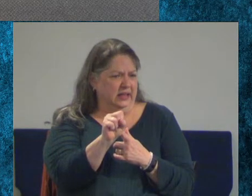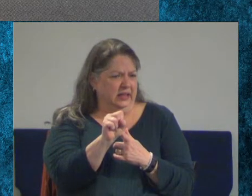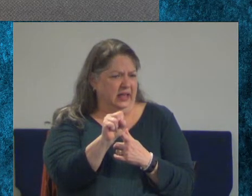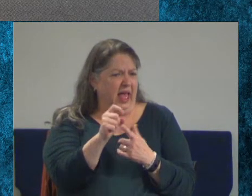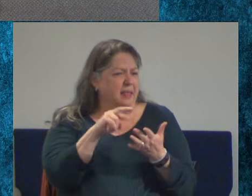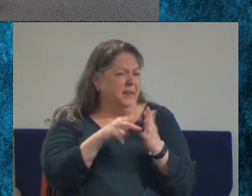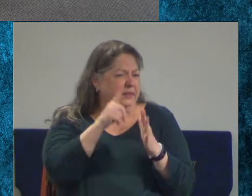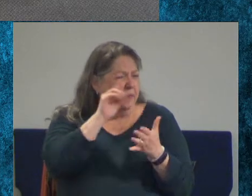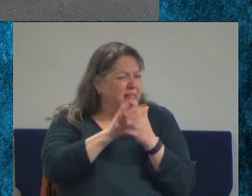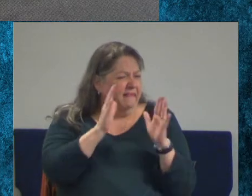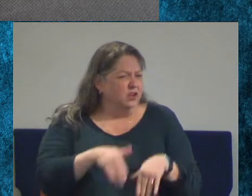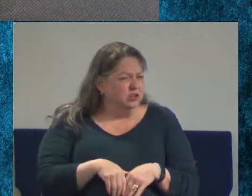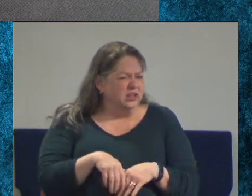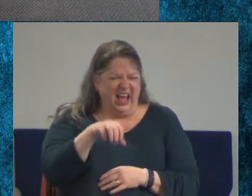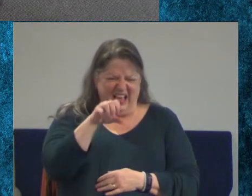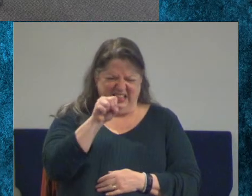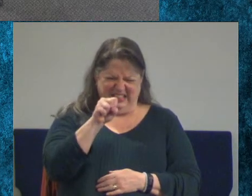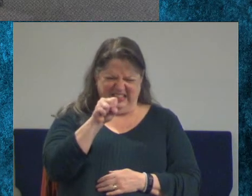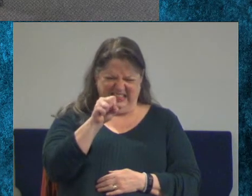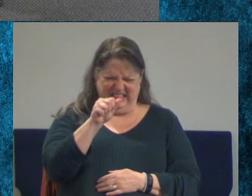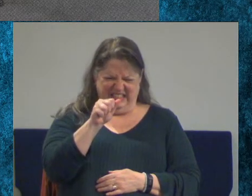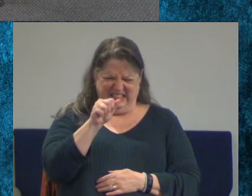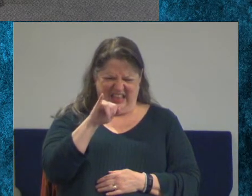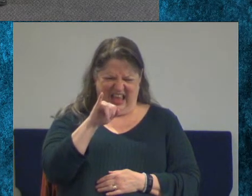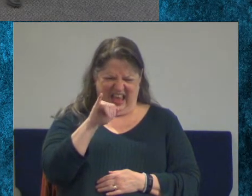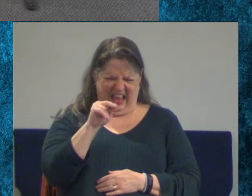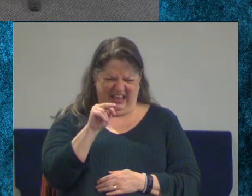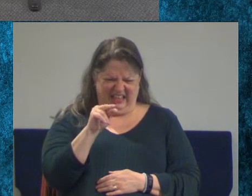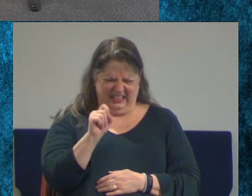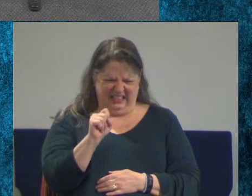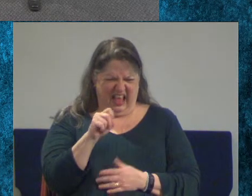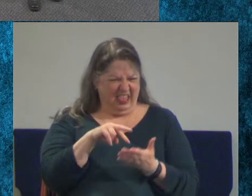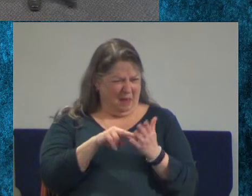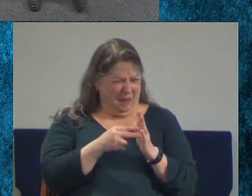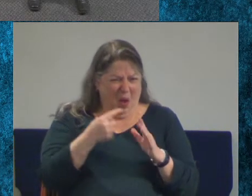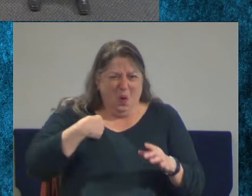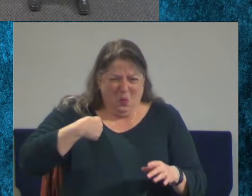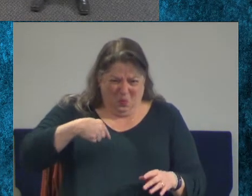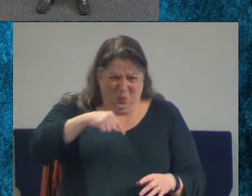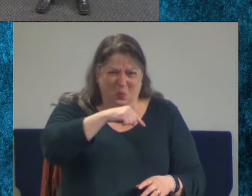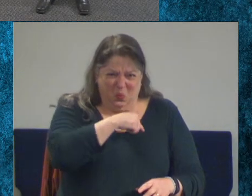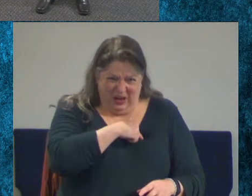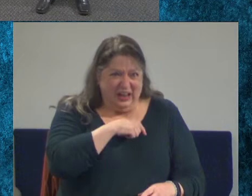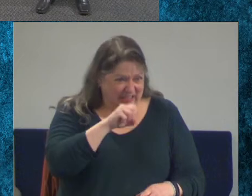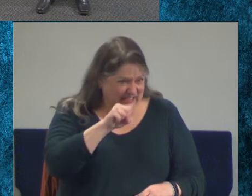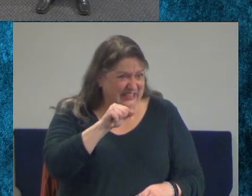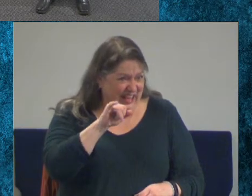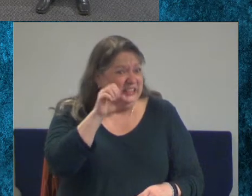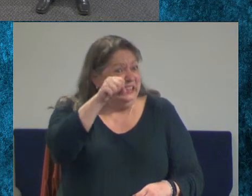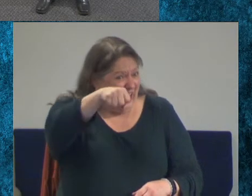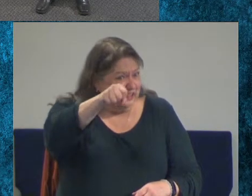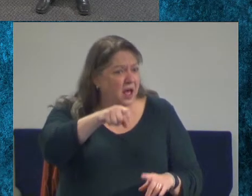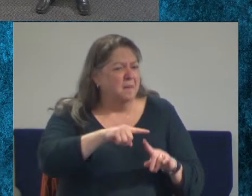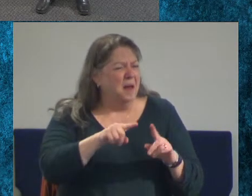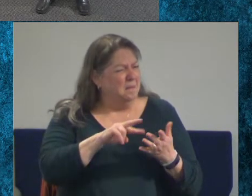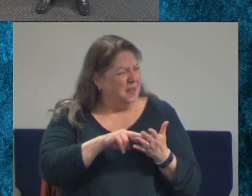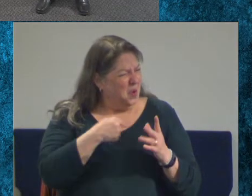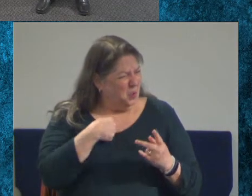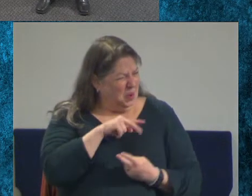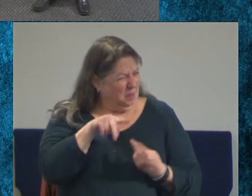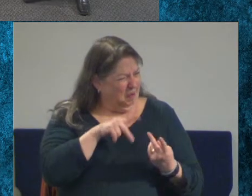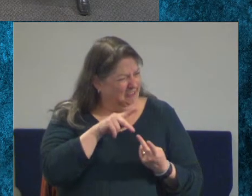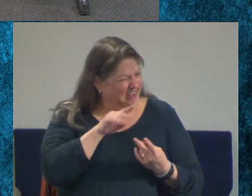God calls us saints. And it doesn't mean that we're perfect. When God calls us saints, he's not saying that we are perfect,